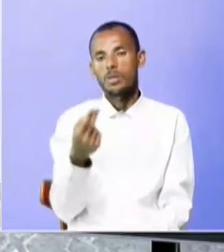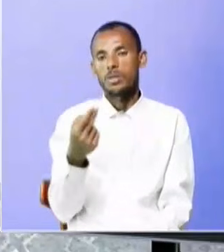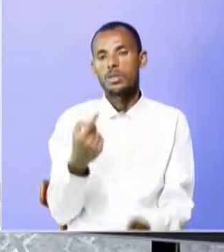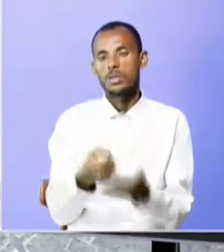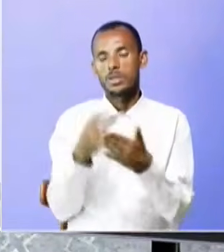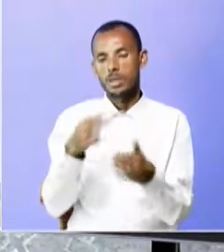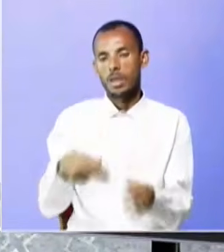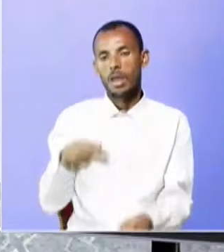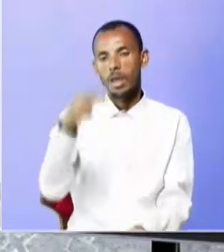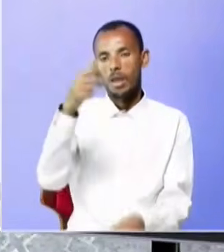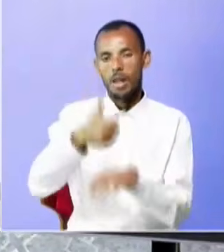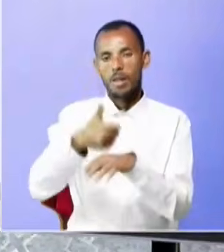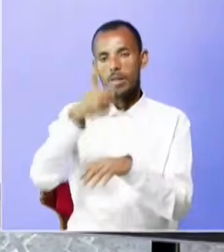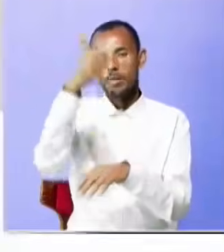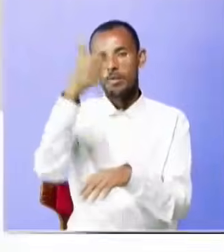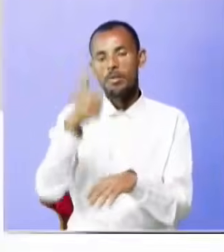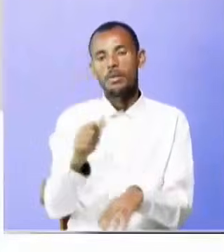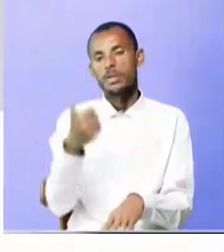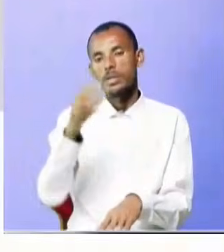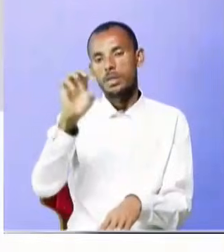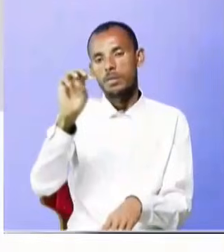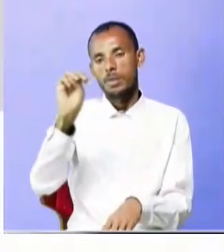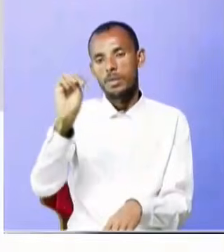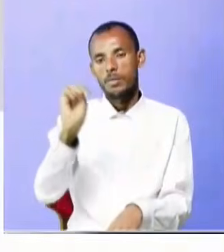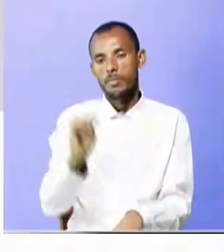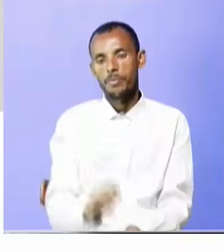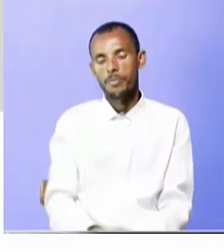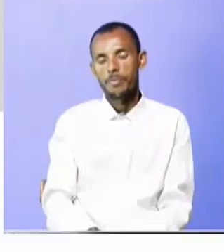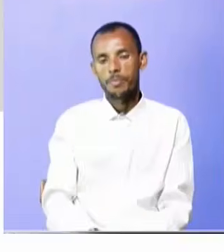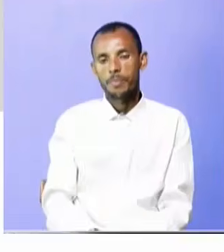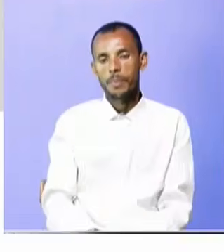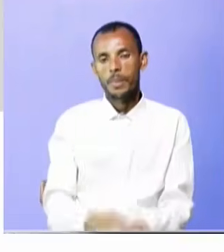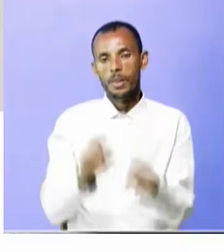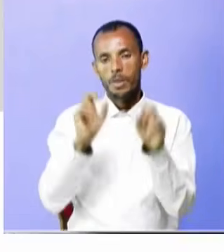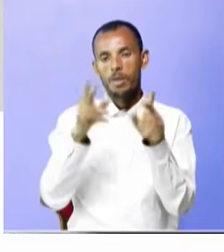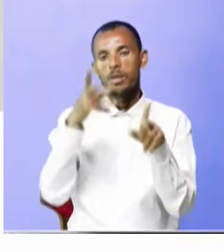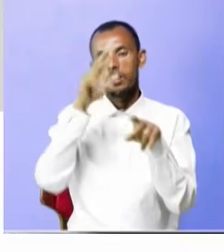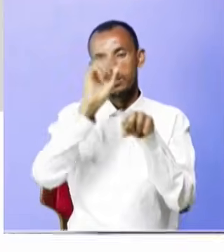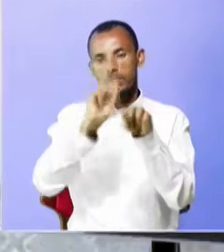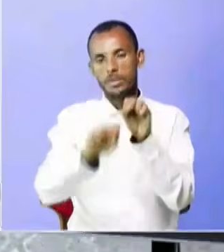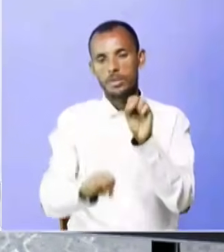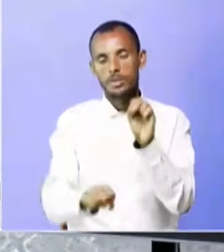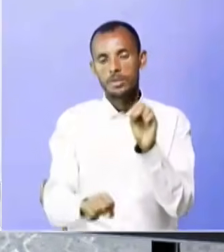height, which is 10 centimeter. Okay, so